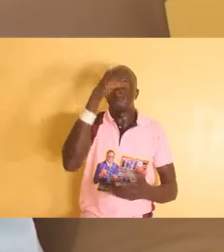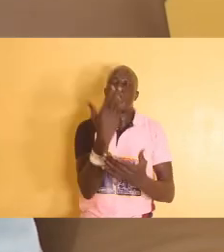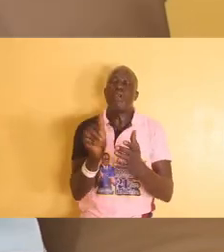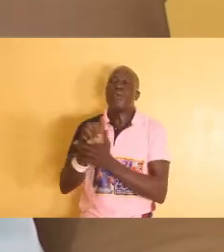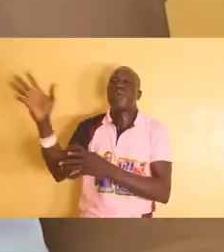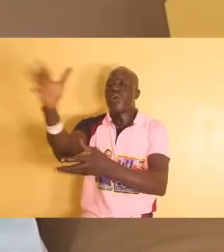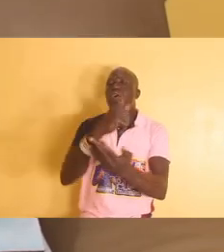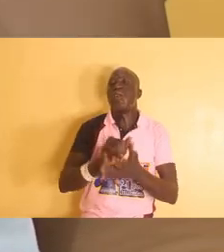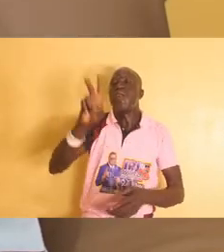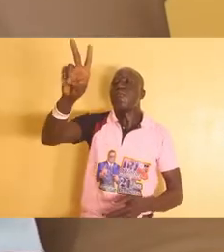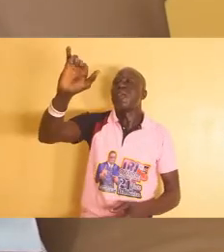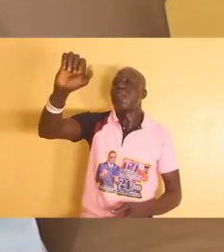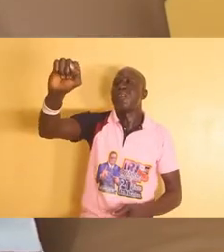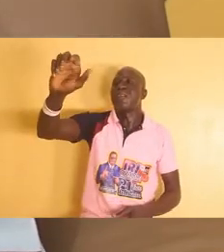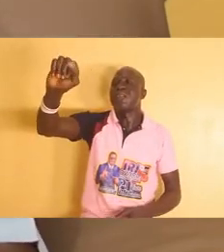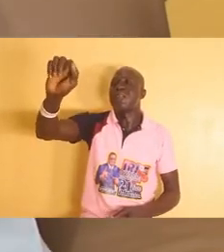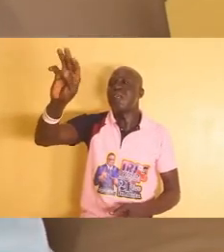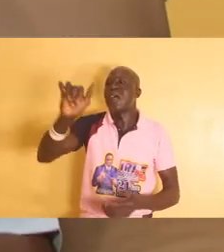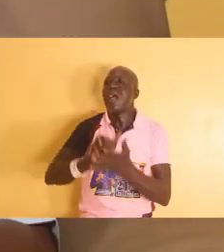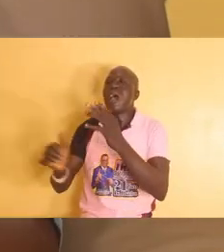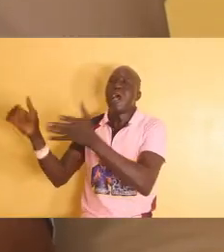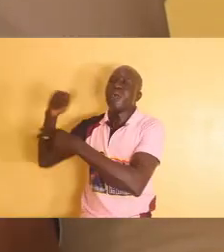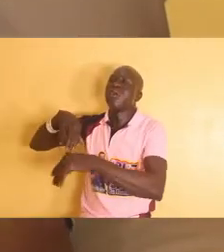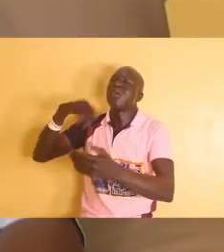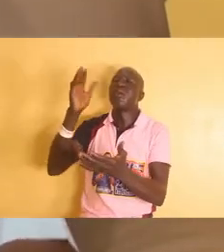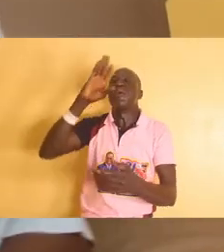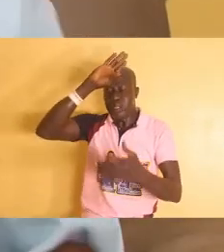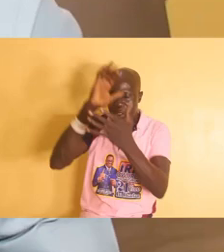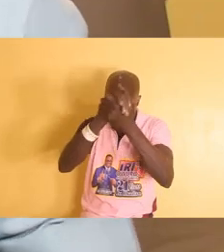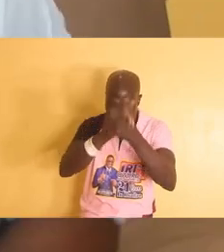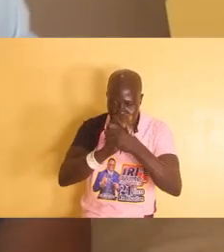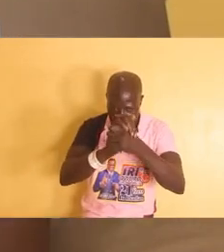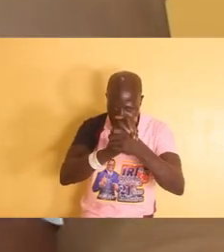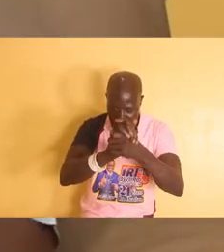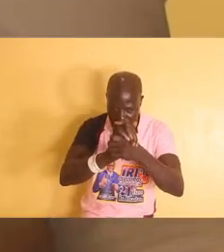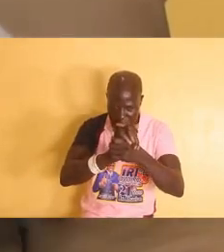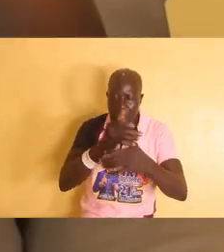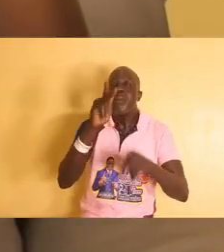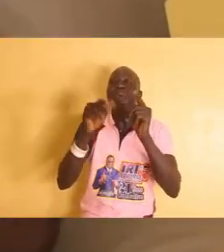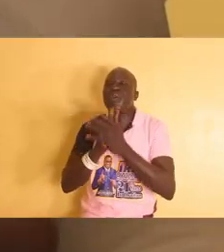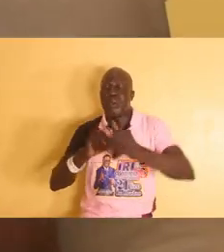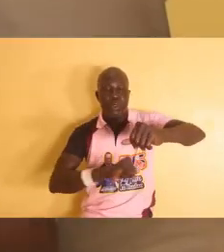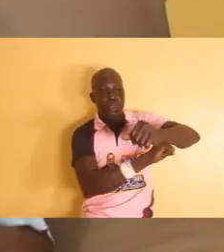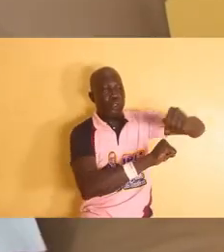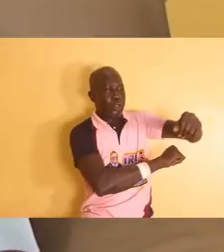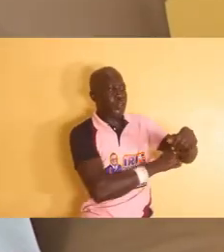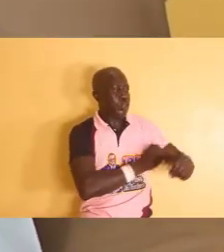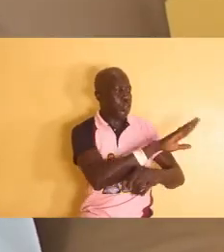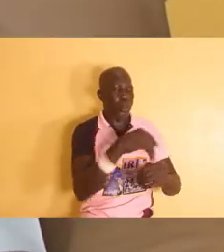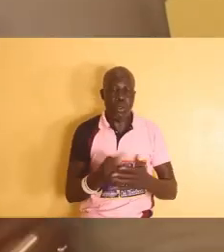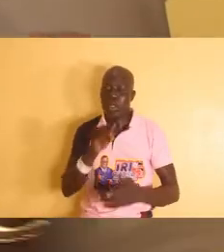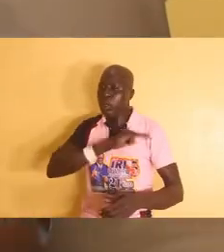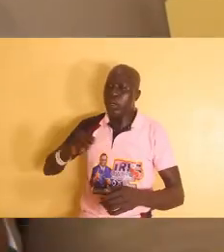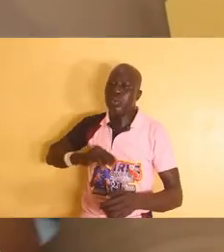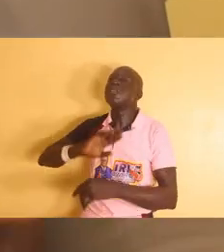say that they grant you to put your hands on your head. You will be congratulated. Those of you that support us.